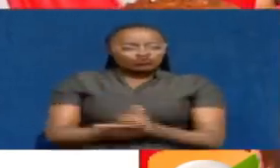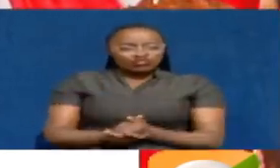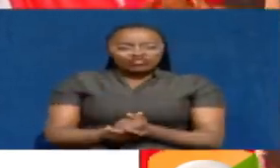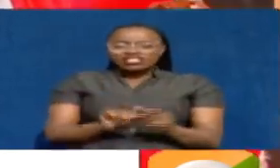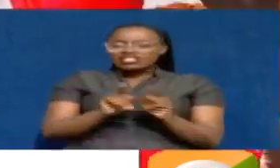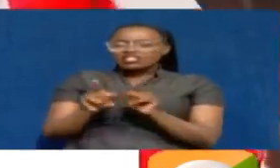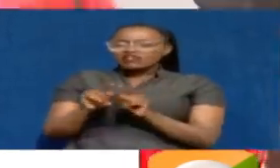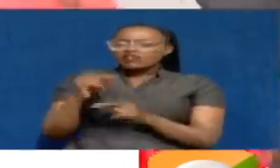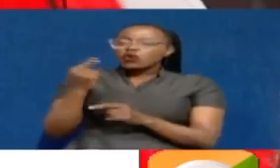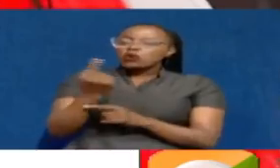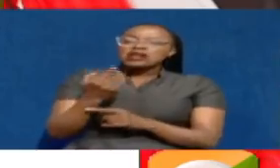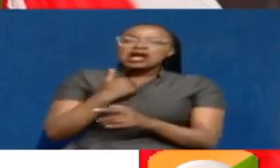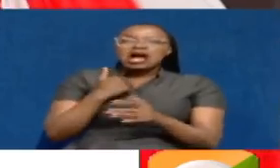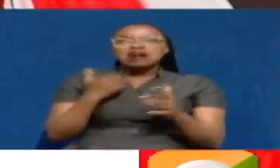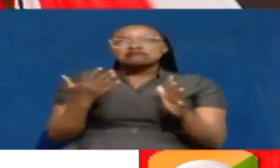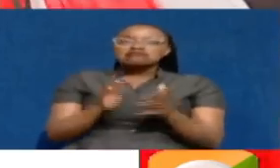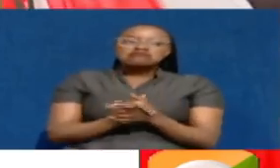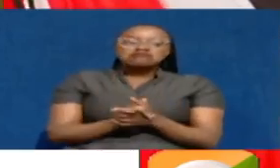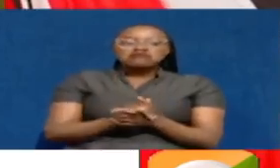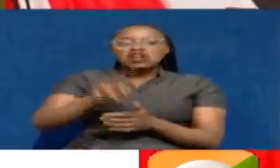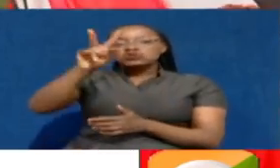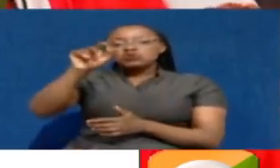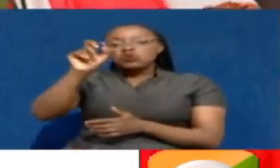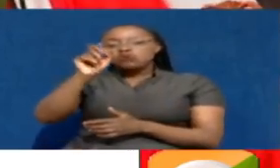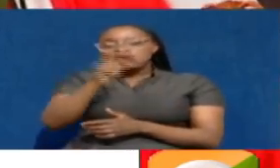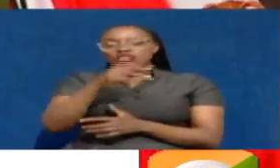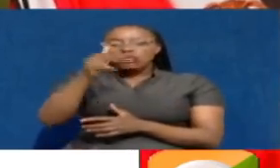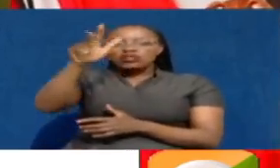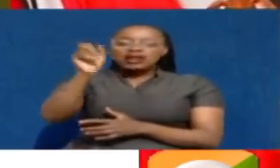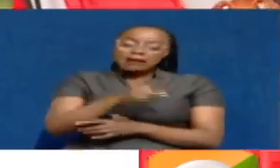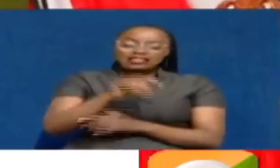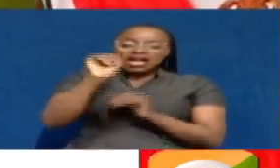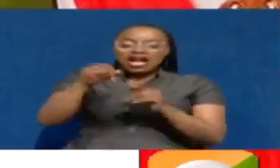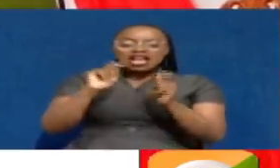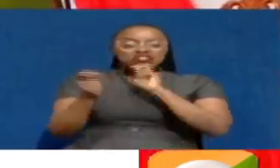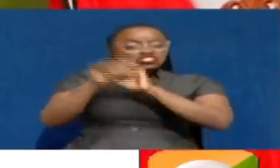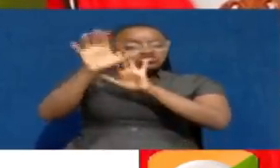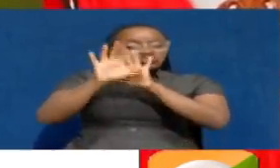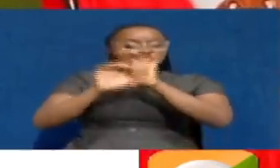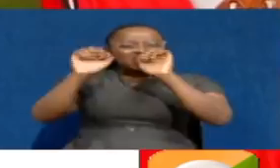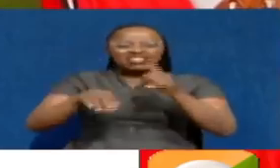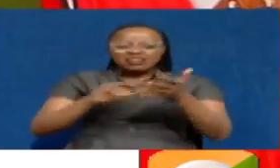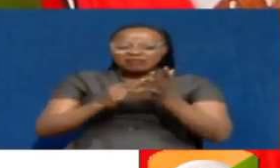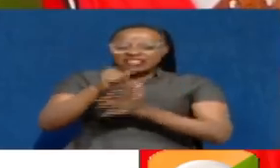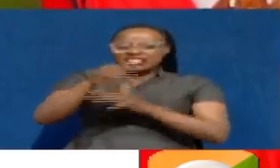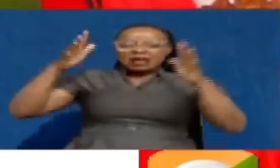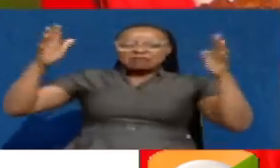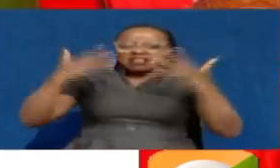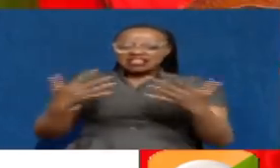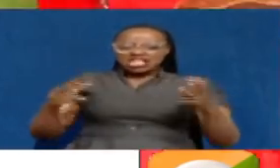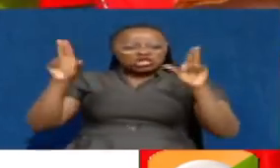A referendum can even be held 2 months or 3 months before the general election. So it is not really a big